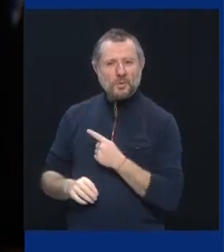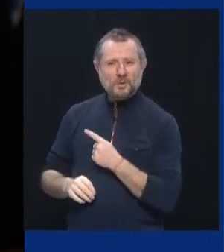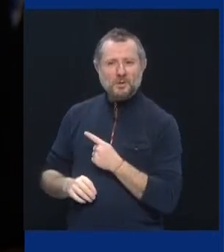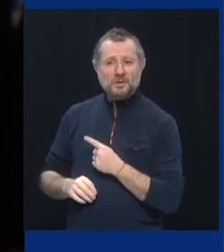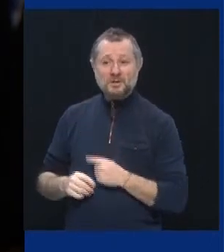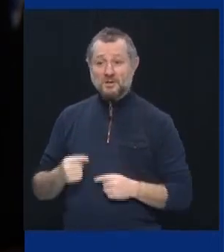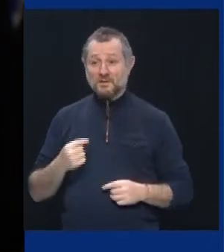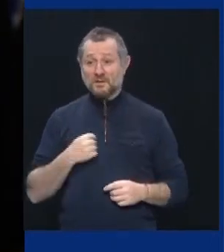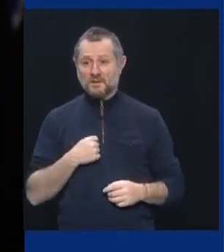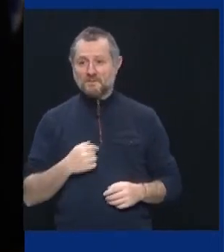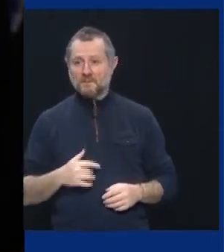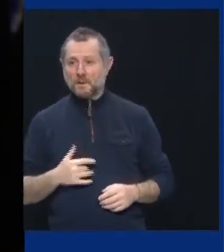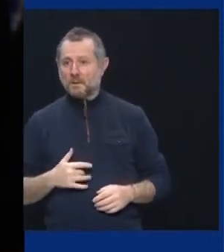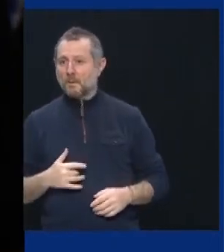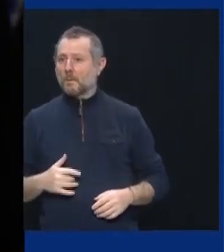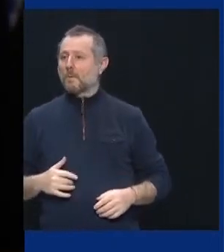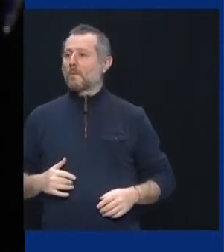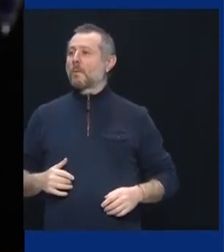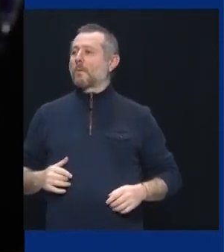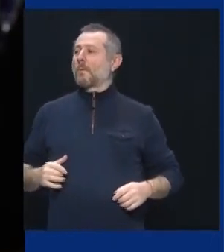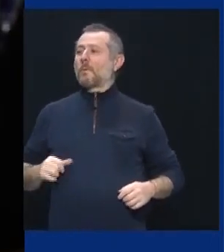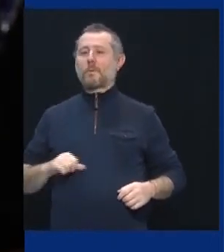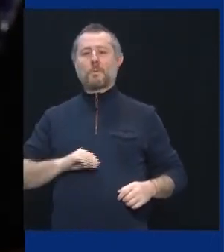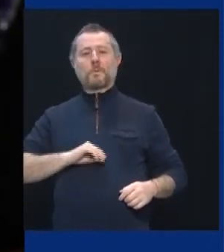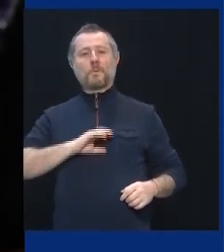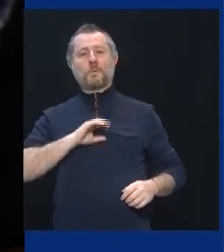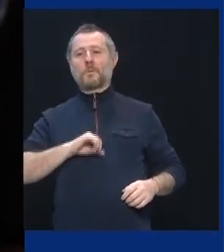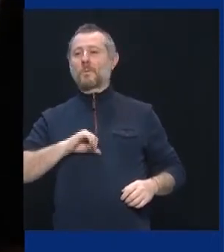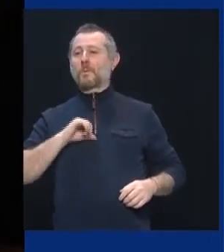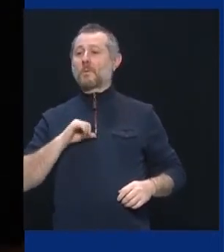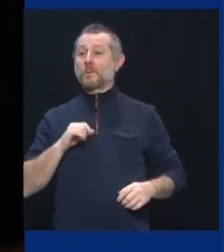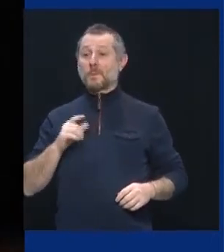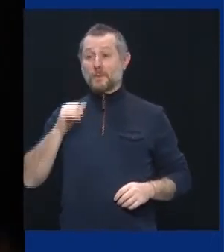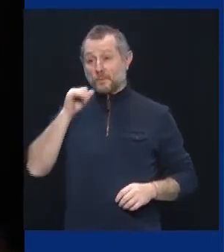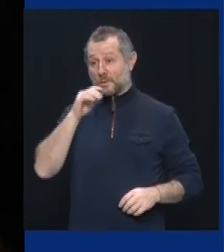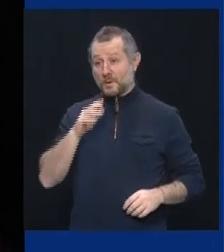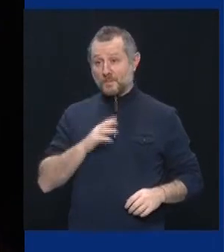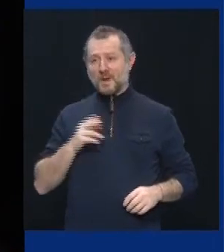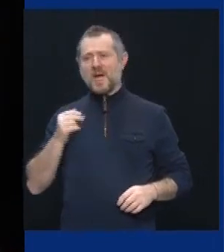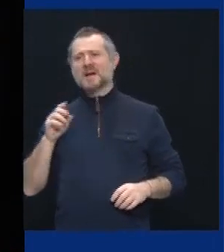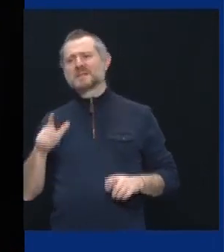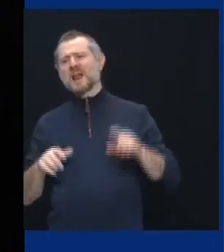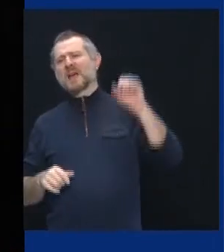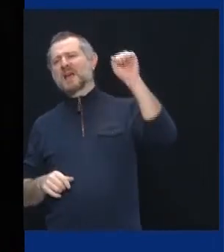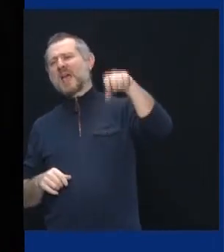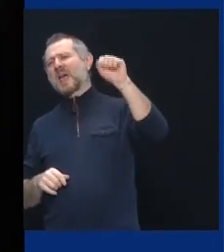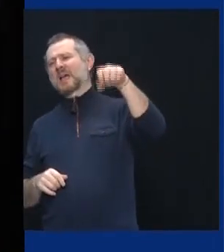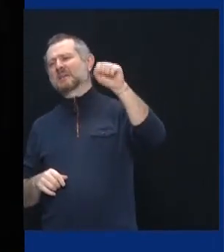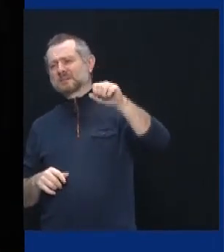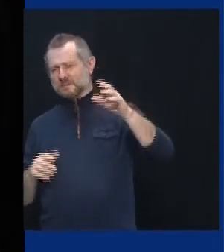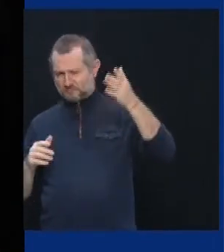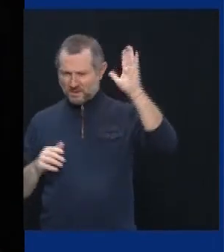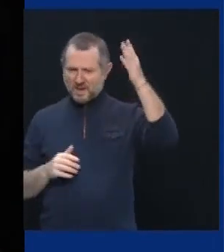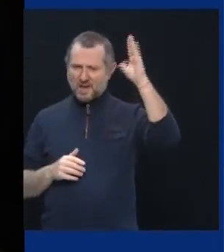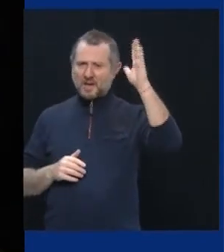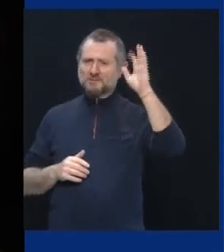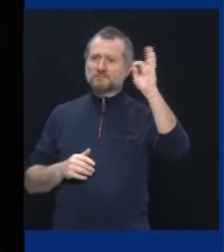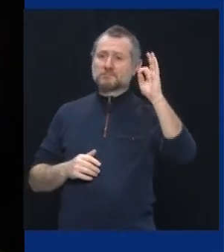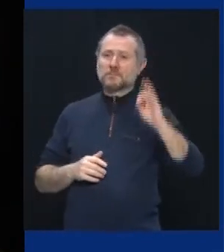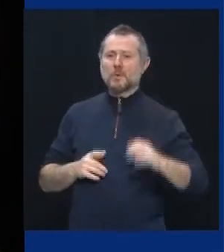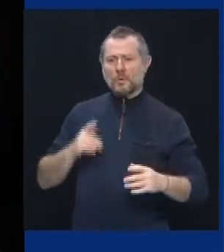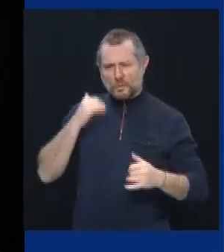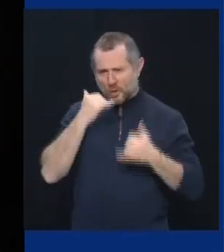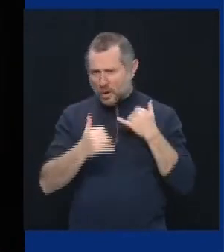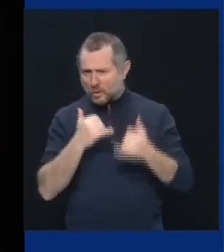so proud as a New Yorker, because people were calling saying, you got hit the hardest, but